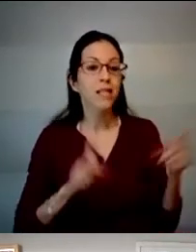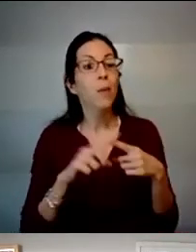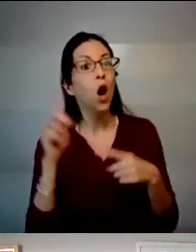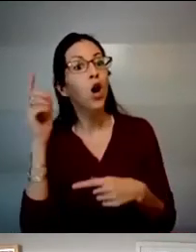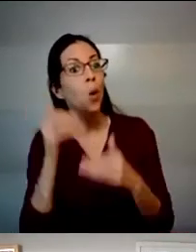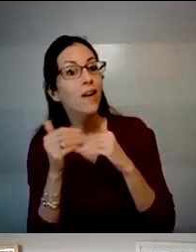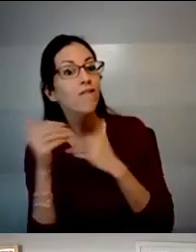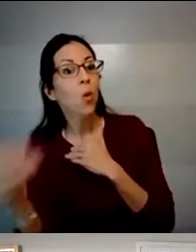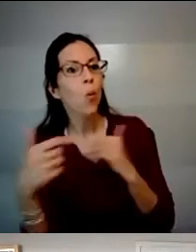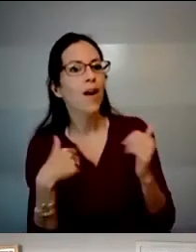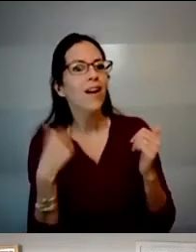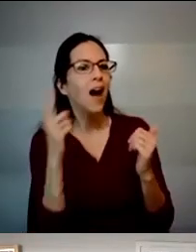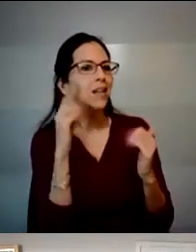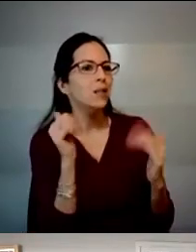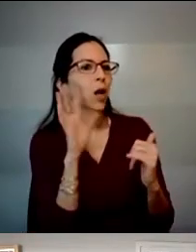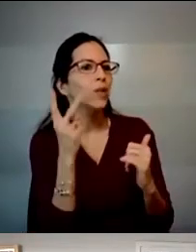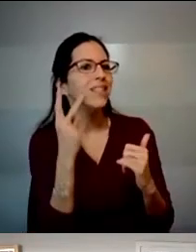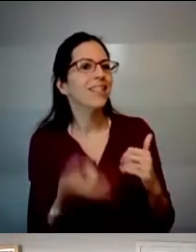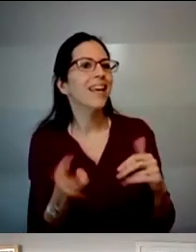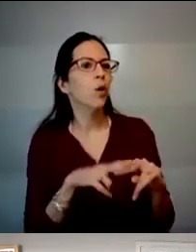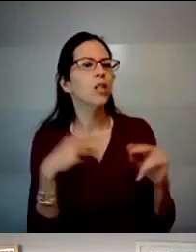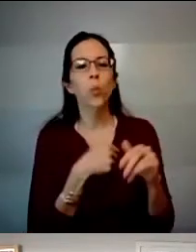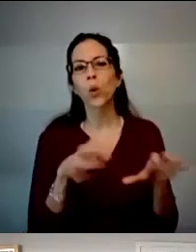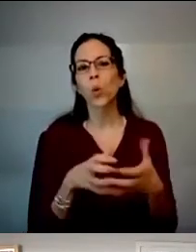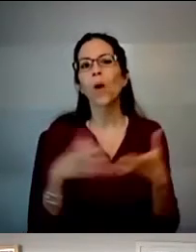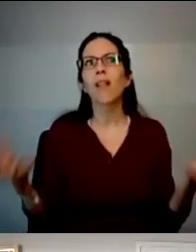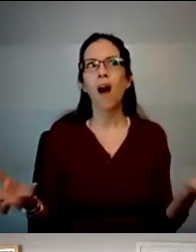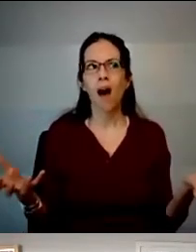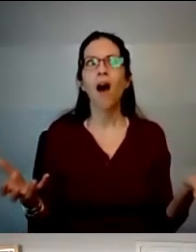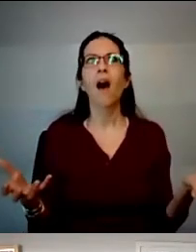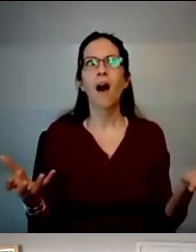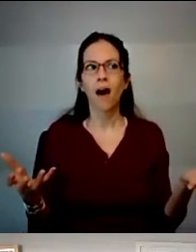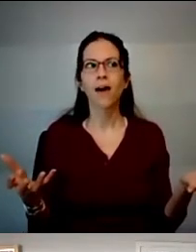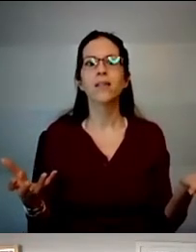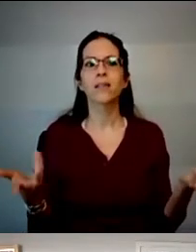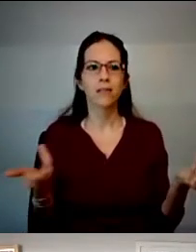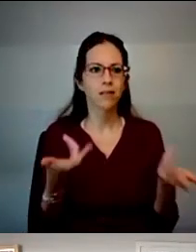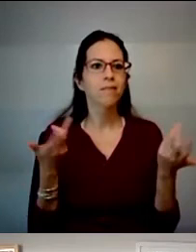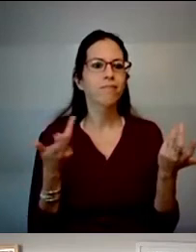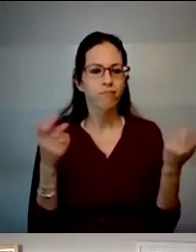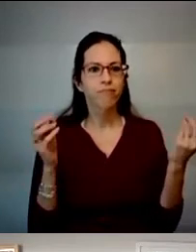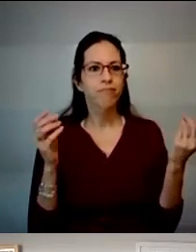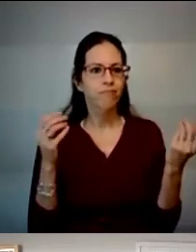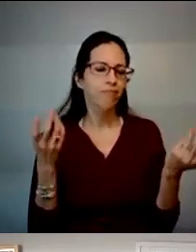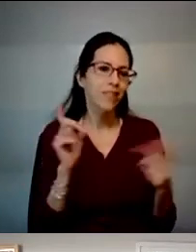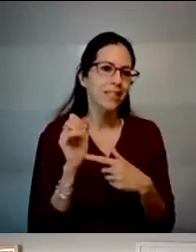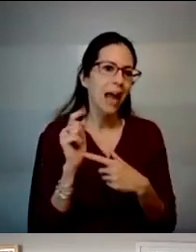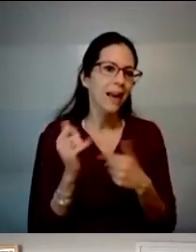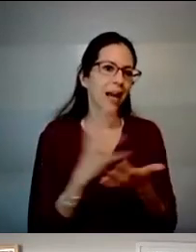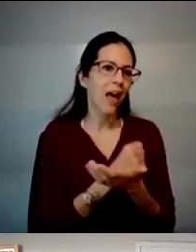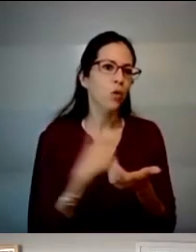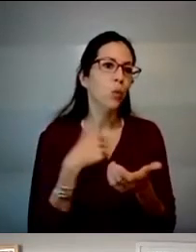increase. And so, yeah, we just do a lot of try to on the back end so we can prepare as much going forward and